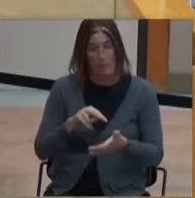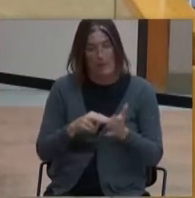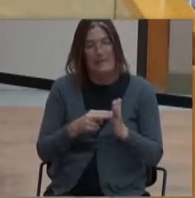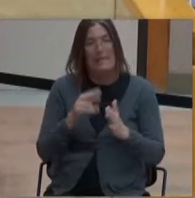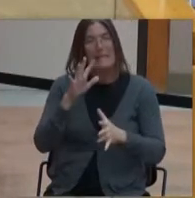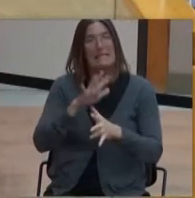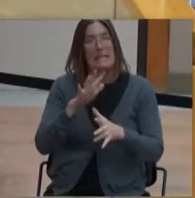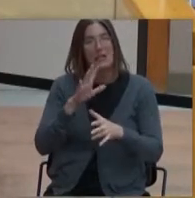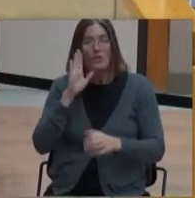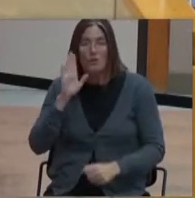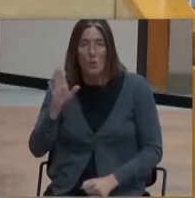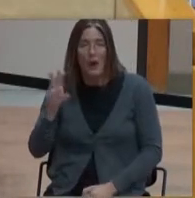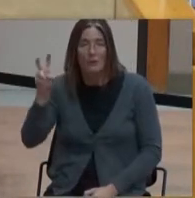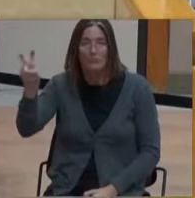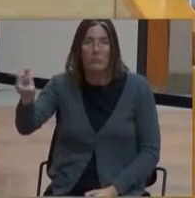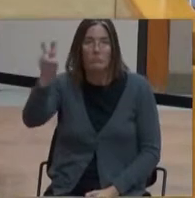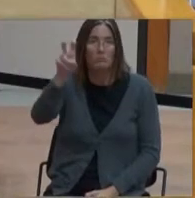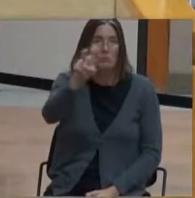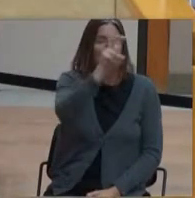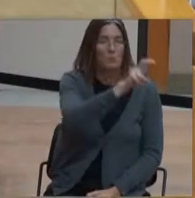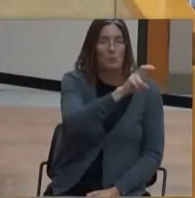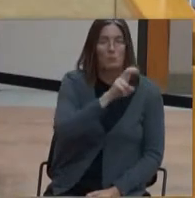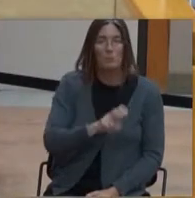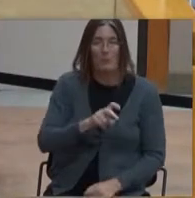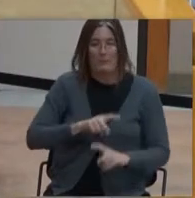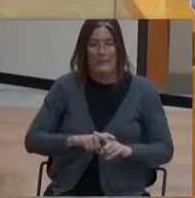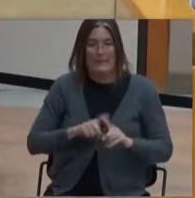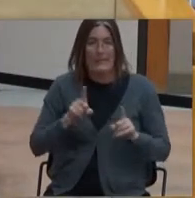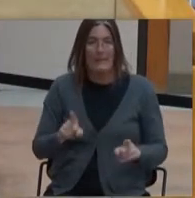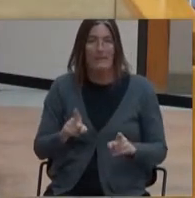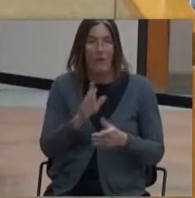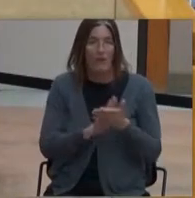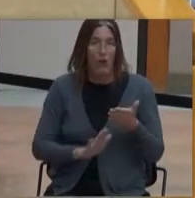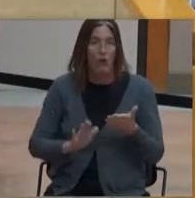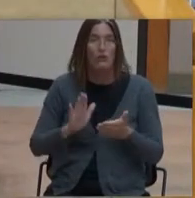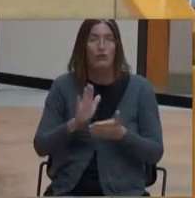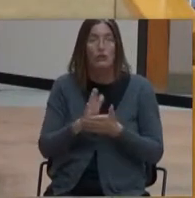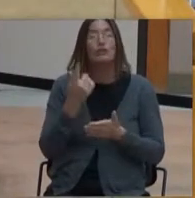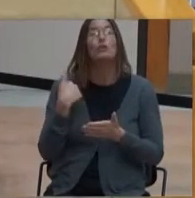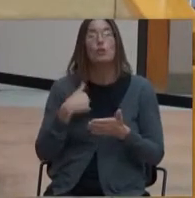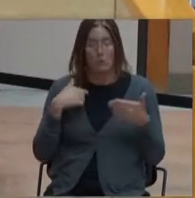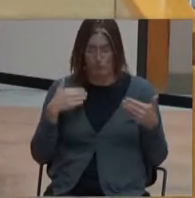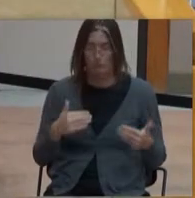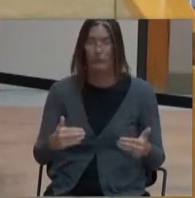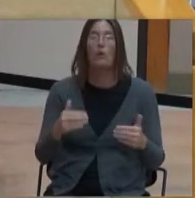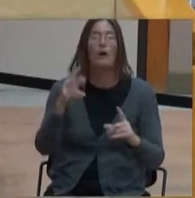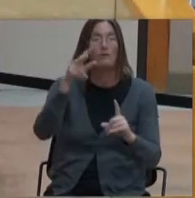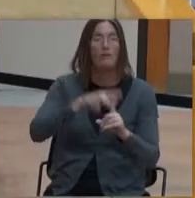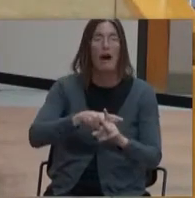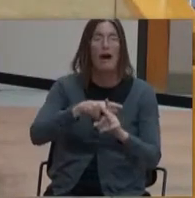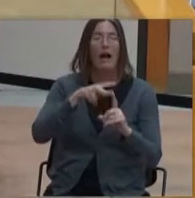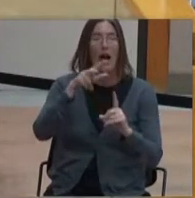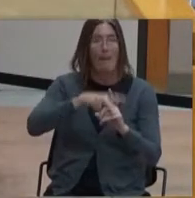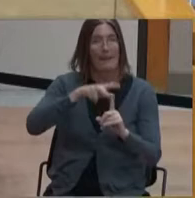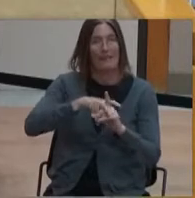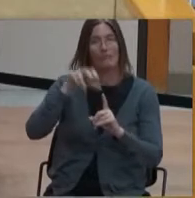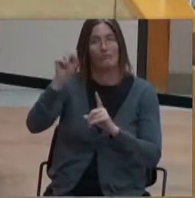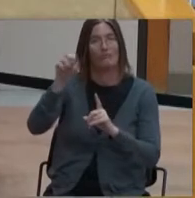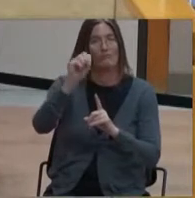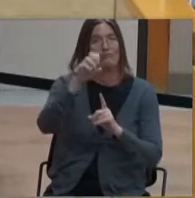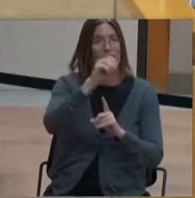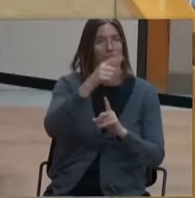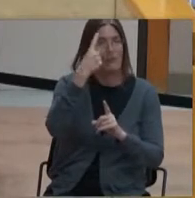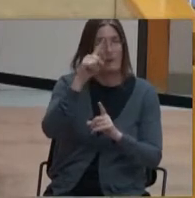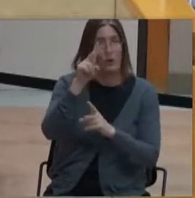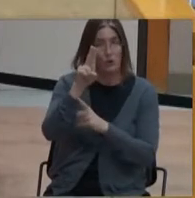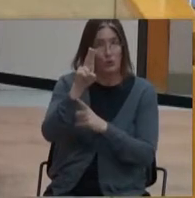be filing applications for their UCs, Cal States, out-of-state schools, and financial aid. They will